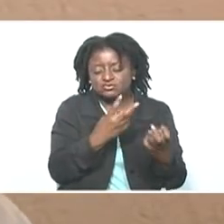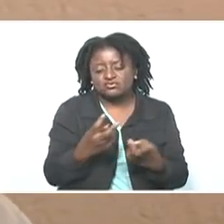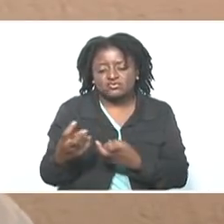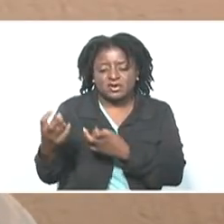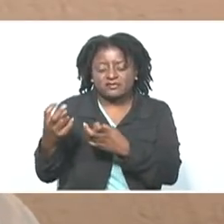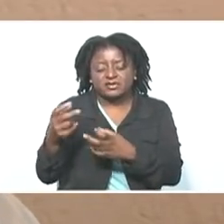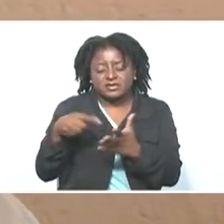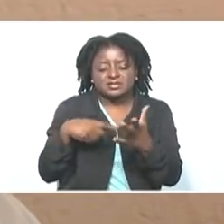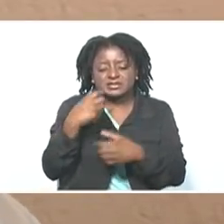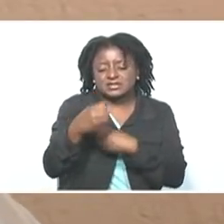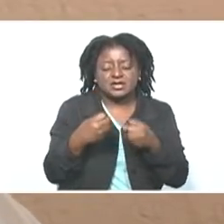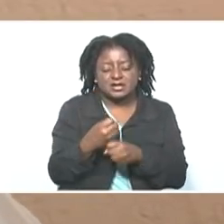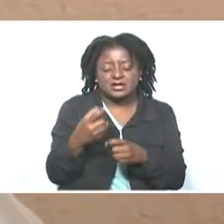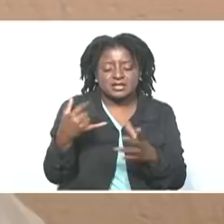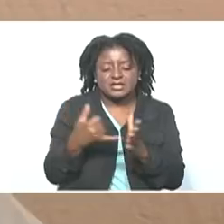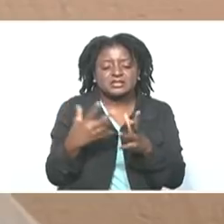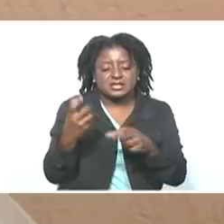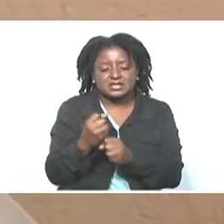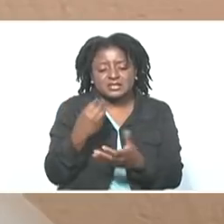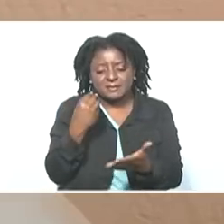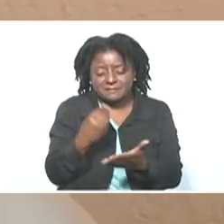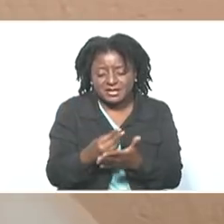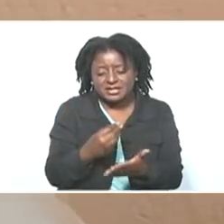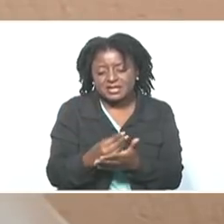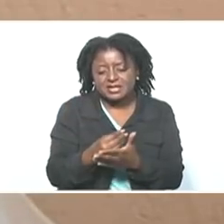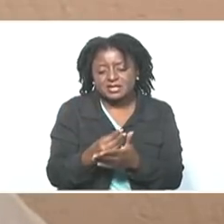and it takes money